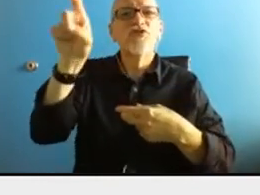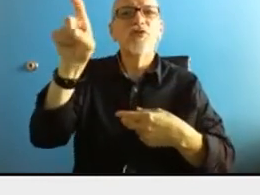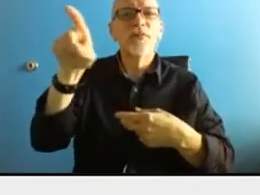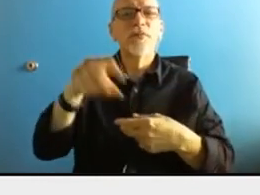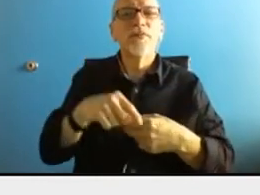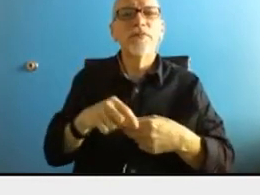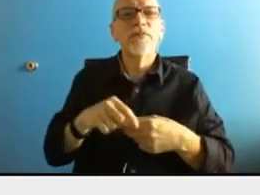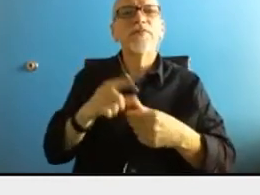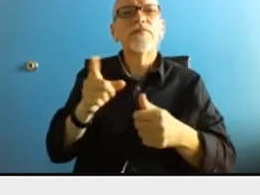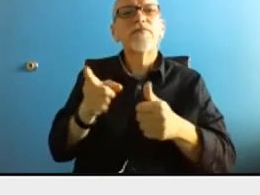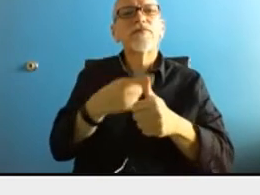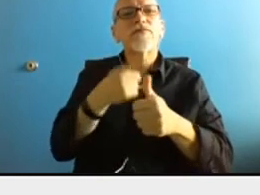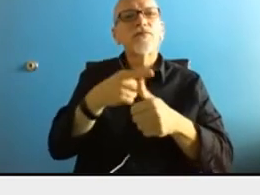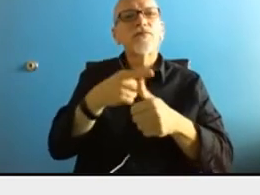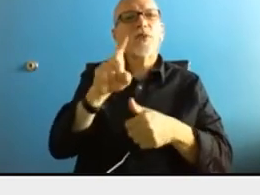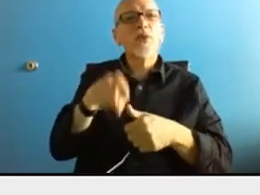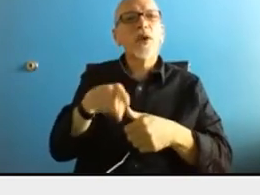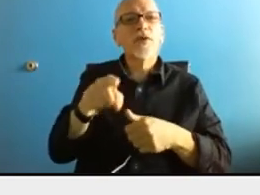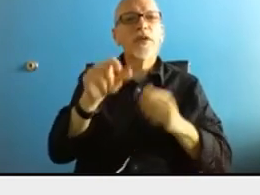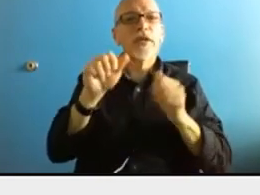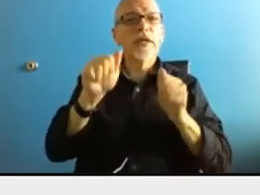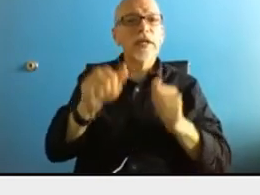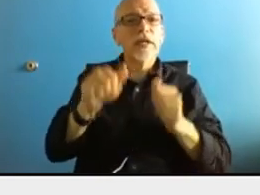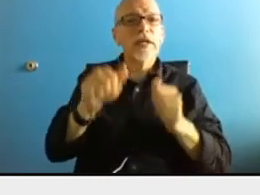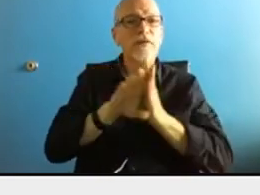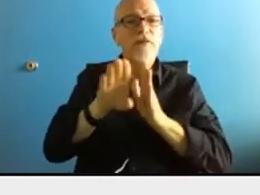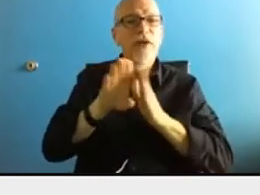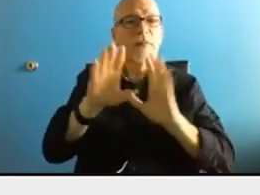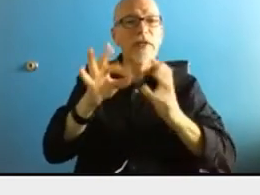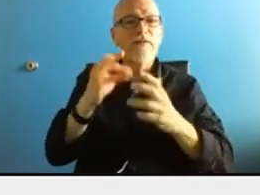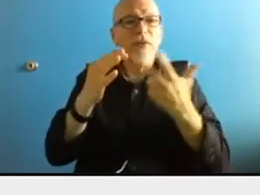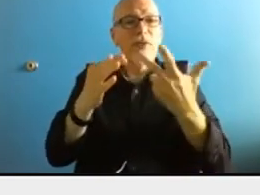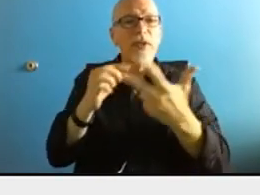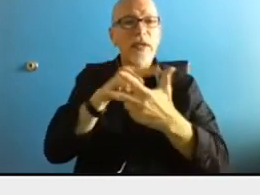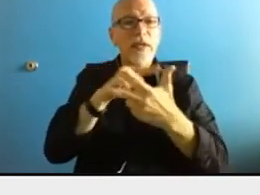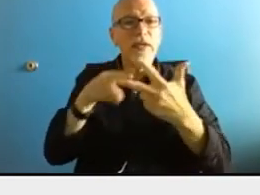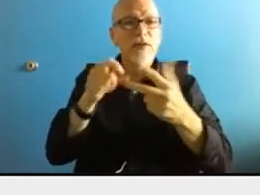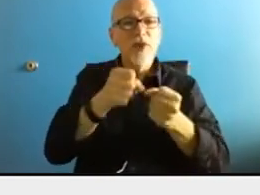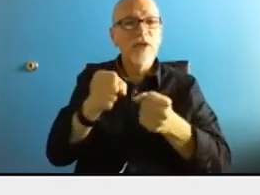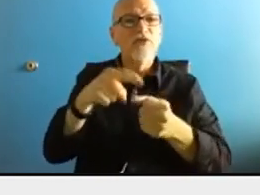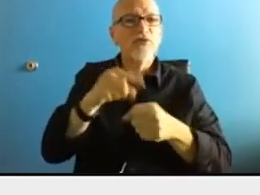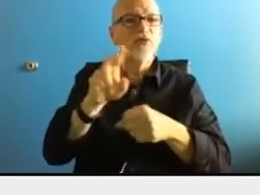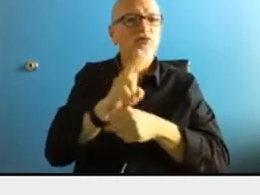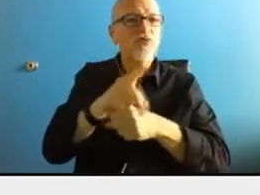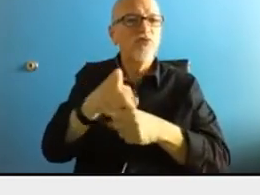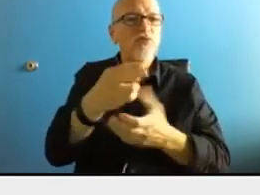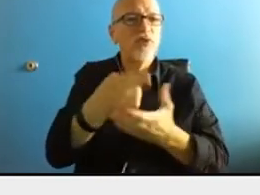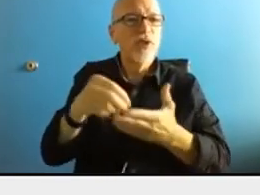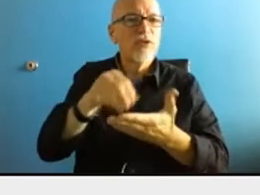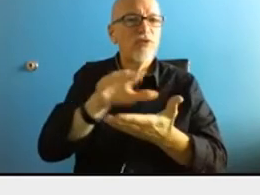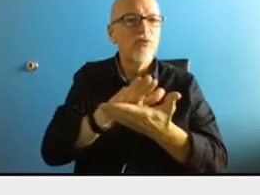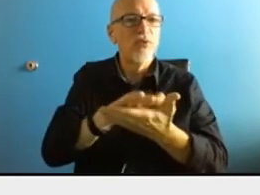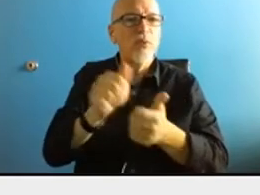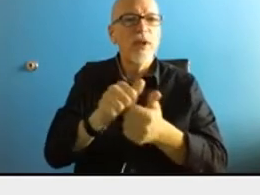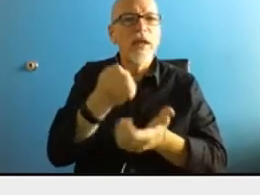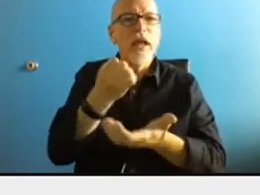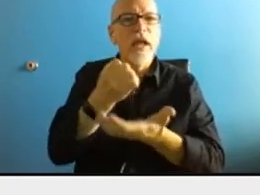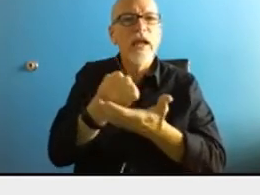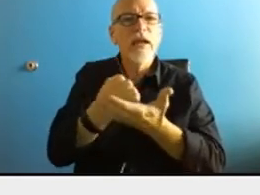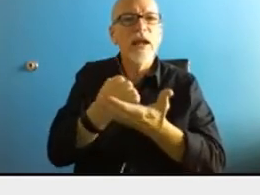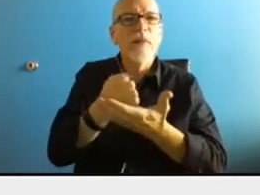The first question is, can you develop a set of 3 strategies to use these resources in a school that has economic